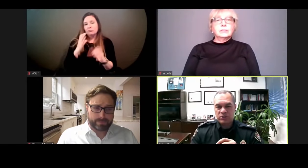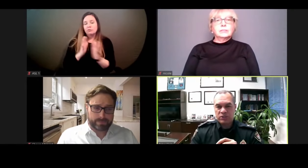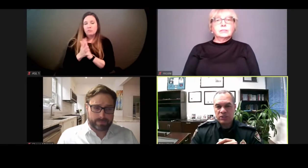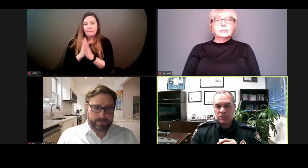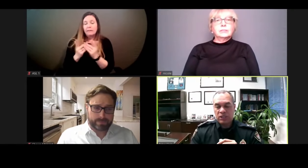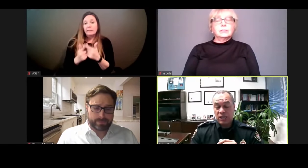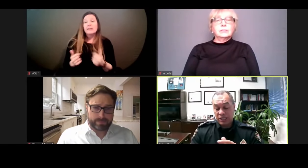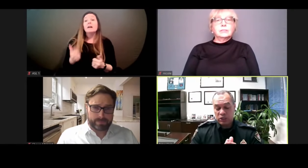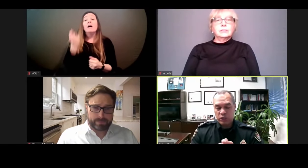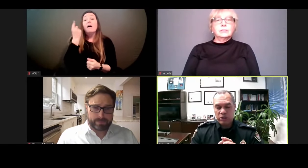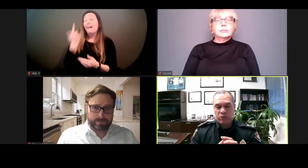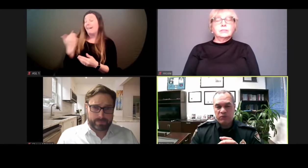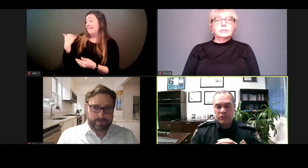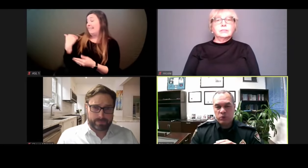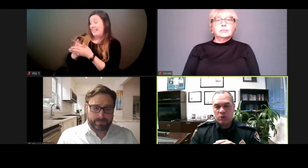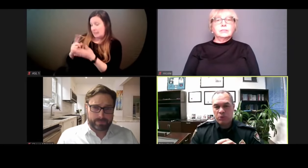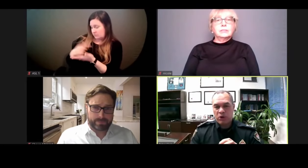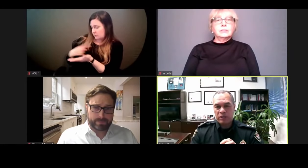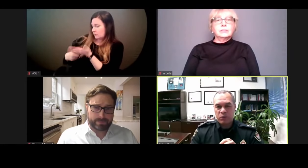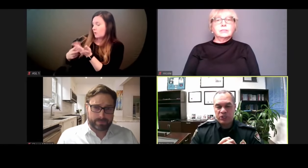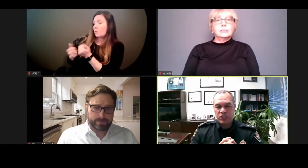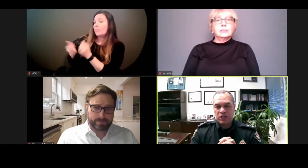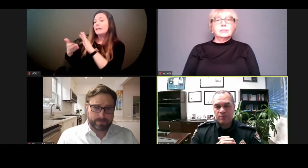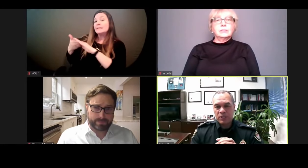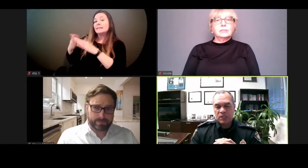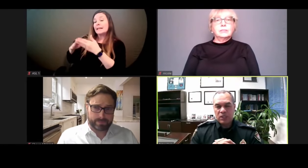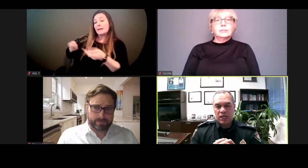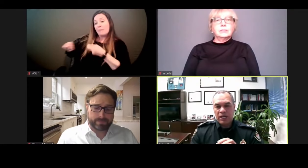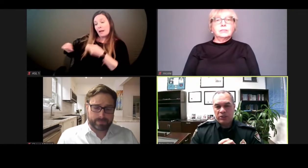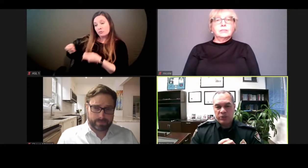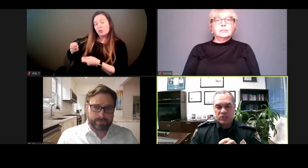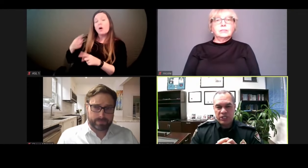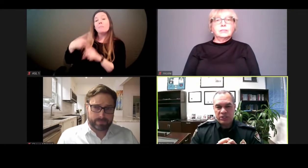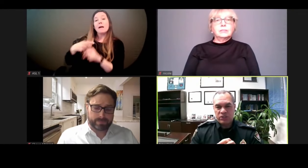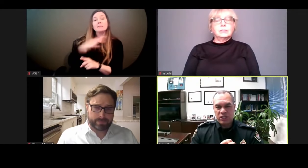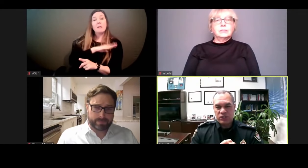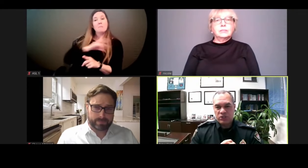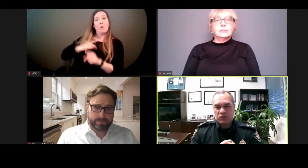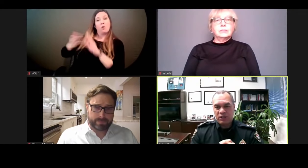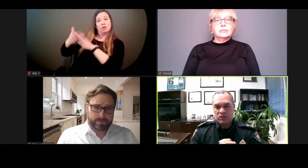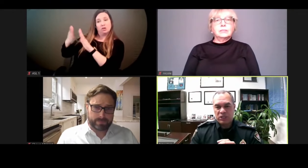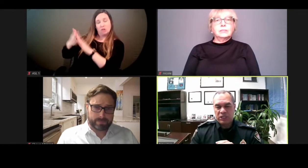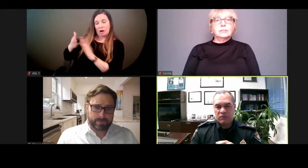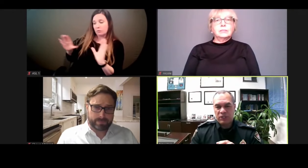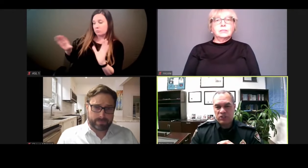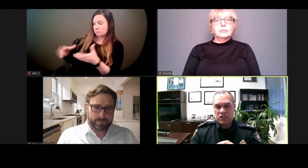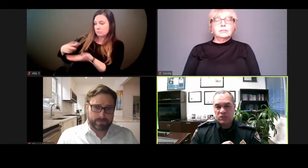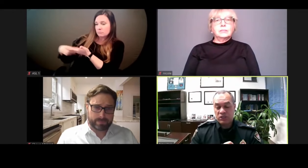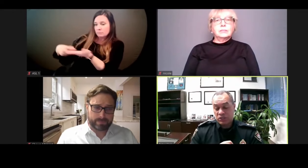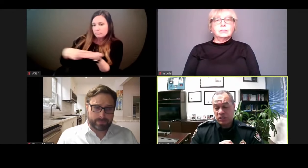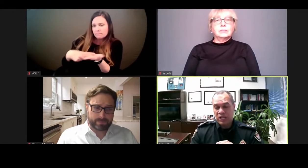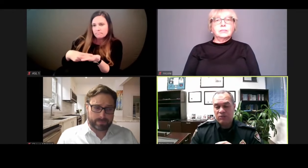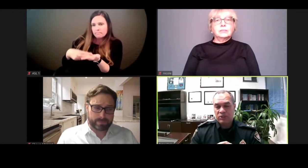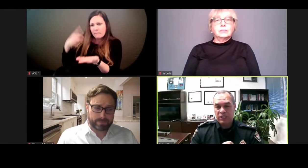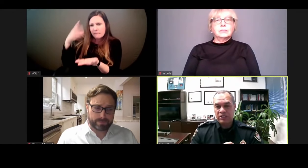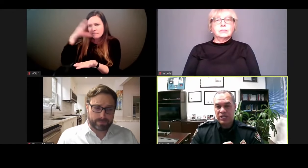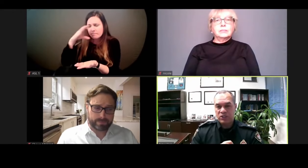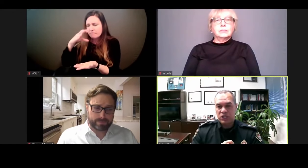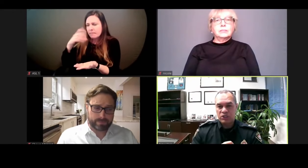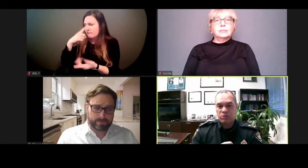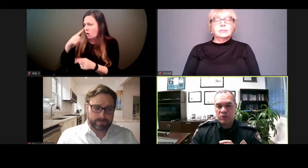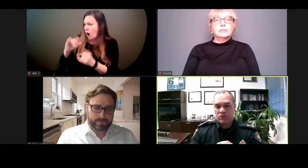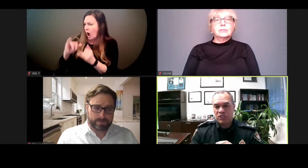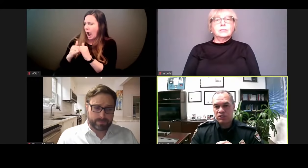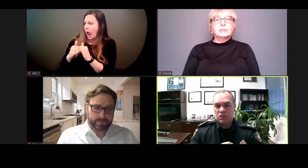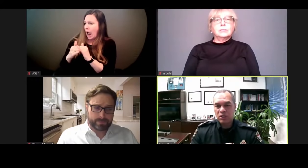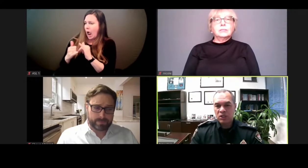discussions, included a briefing to our board chair. To initiate discussions around the seeking of an injunction, the city would have to lead that